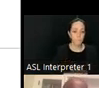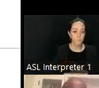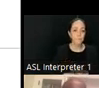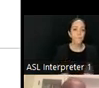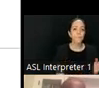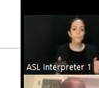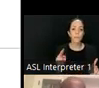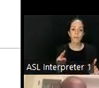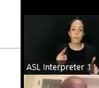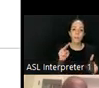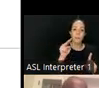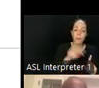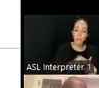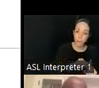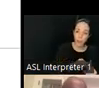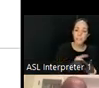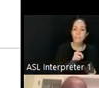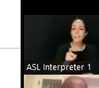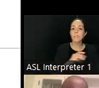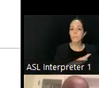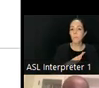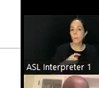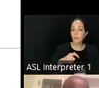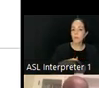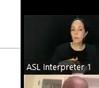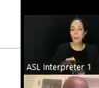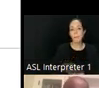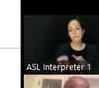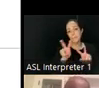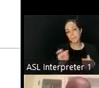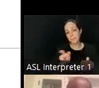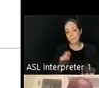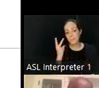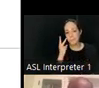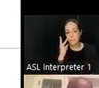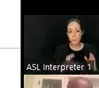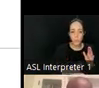and necessary staff to evaluate the board members' renewal application.